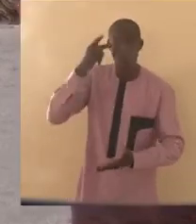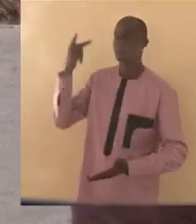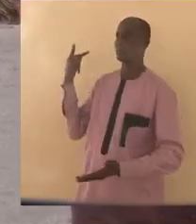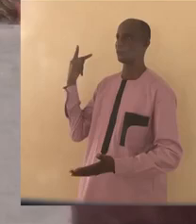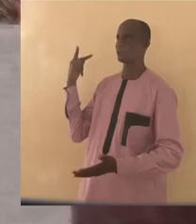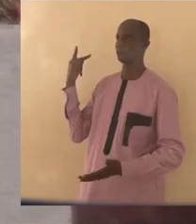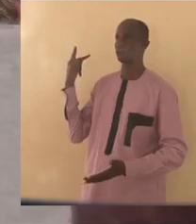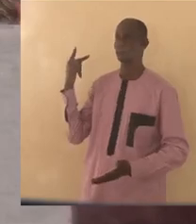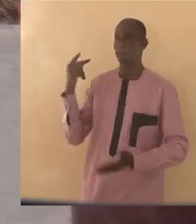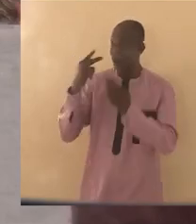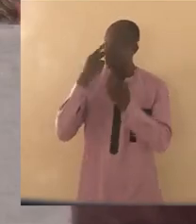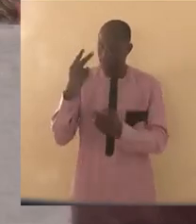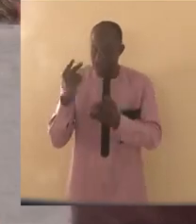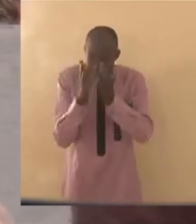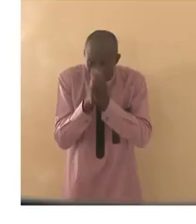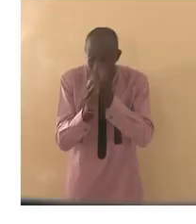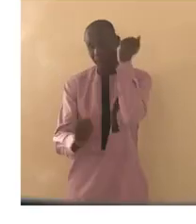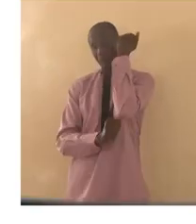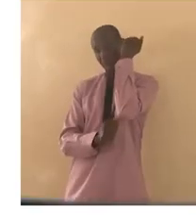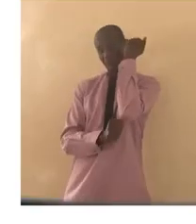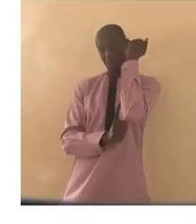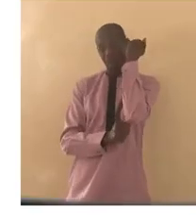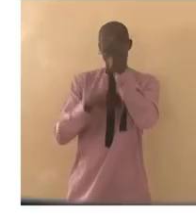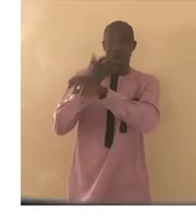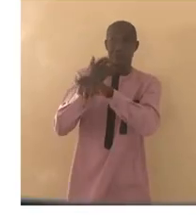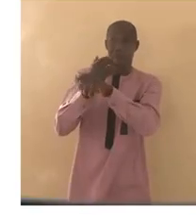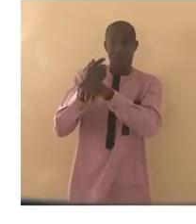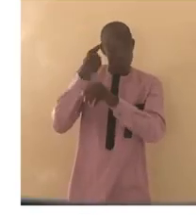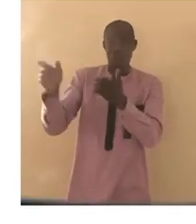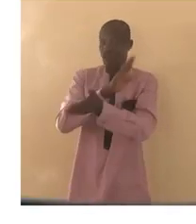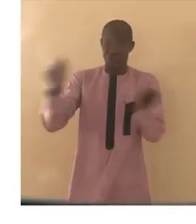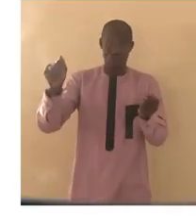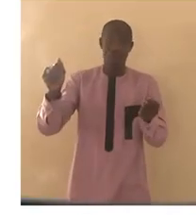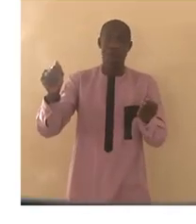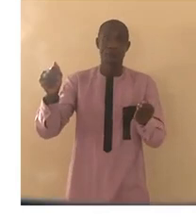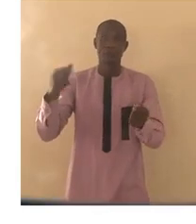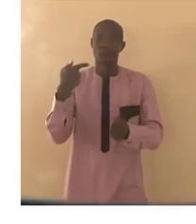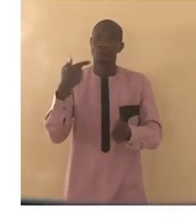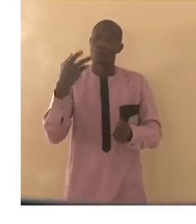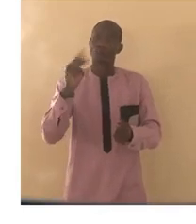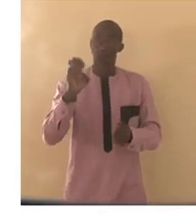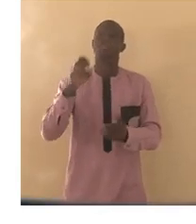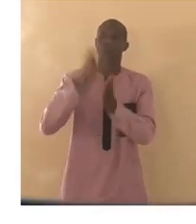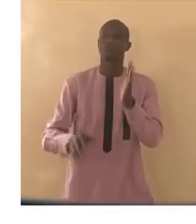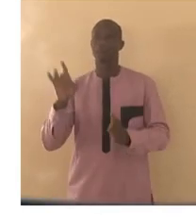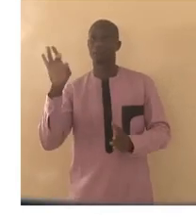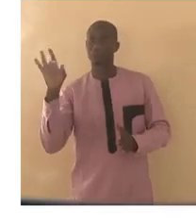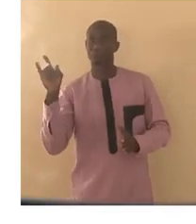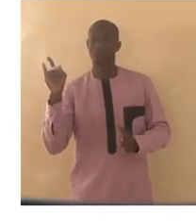reflection. See the prayer of Abraham. Abraham petitions God over the destruction of Sodom and Gomorrah. Genesis chapter